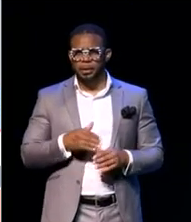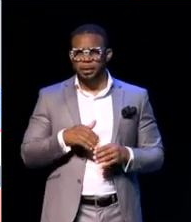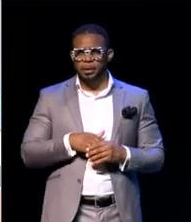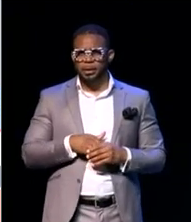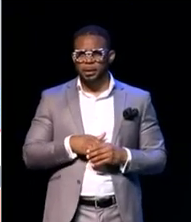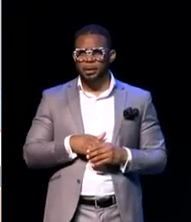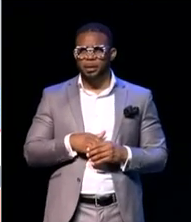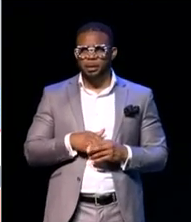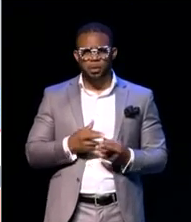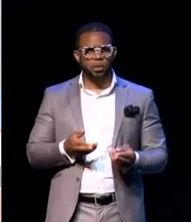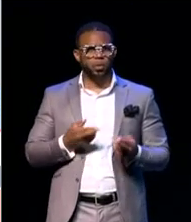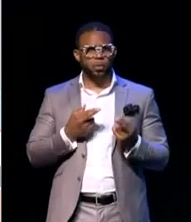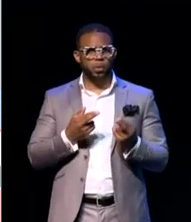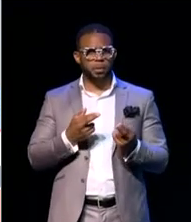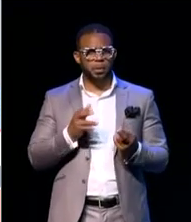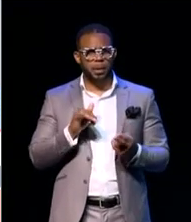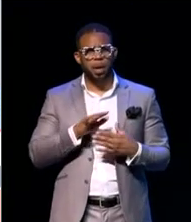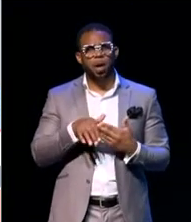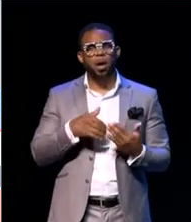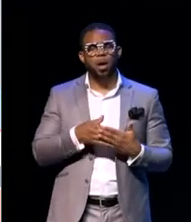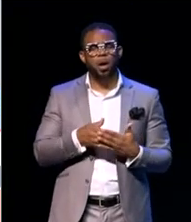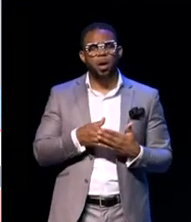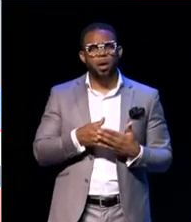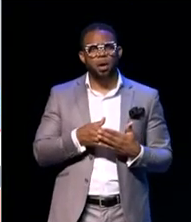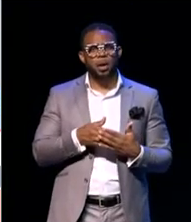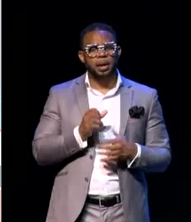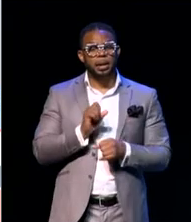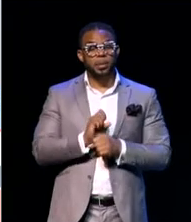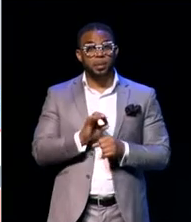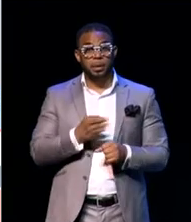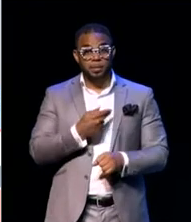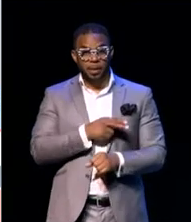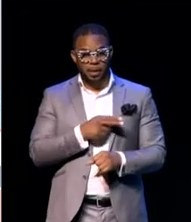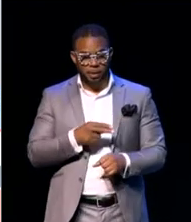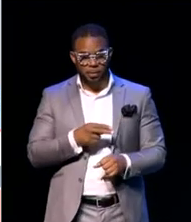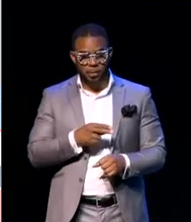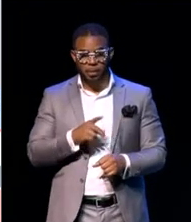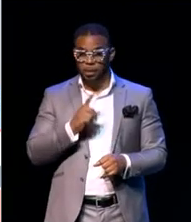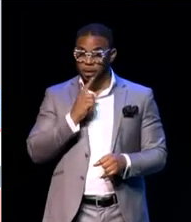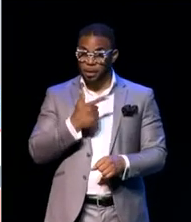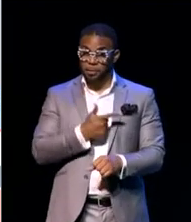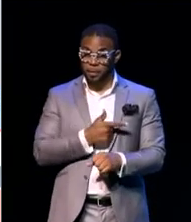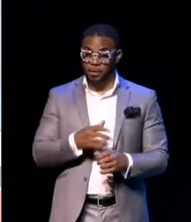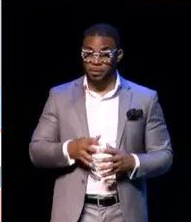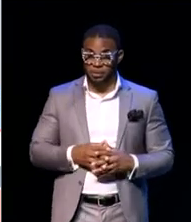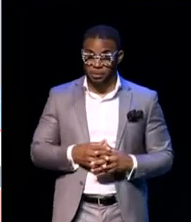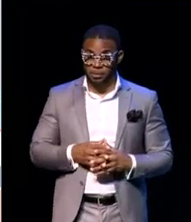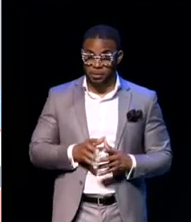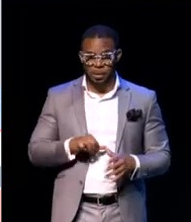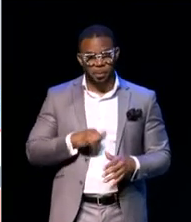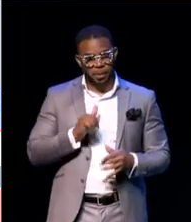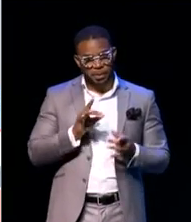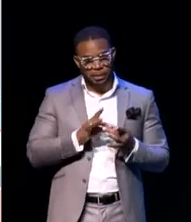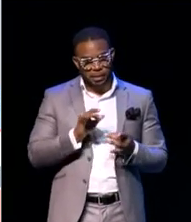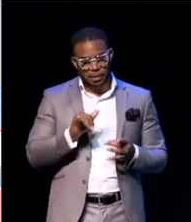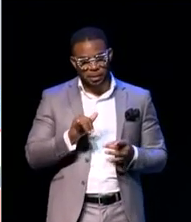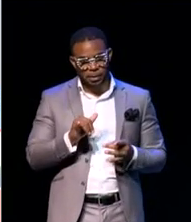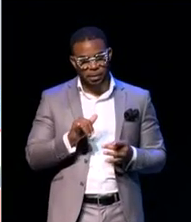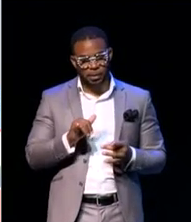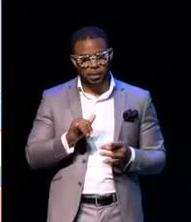in recommending that all employees of the hospital are vaccinated. I'm proud to say